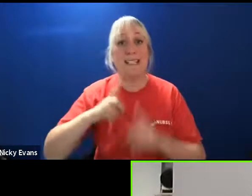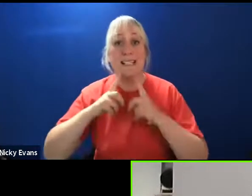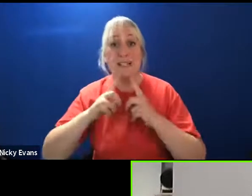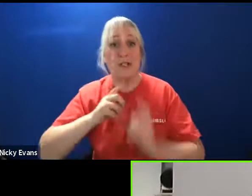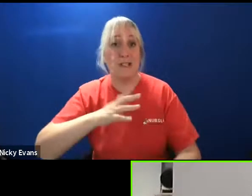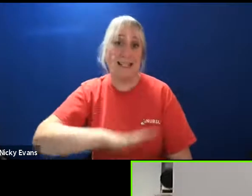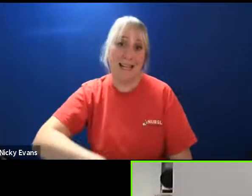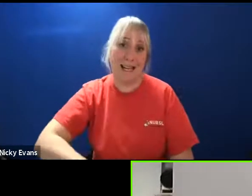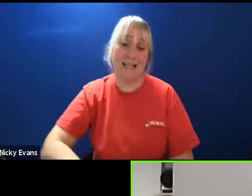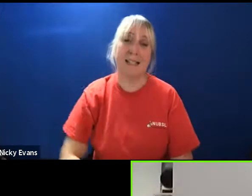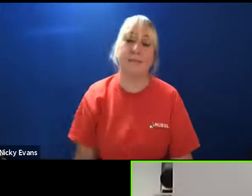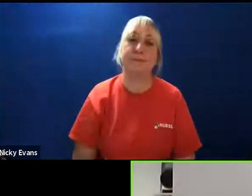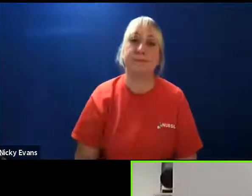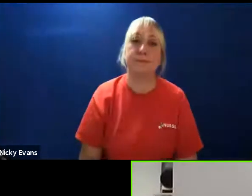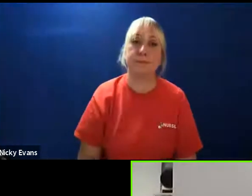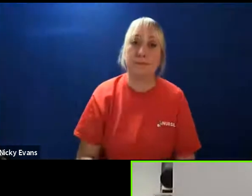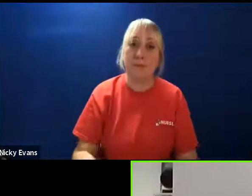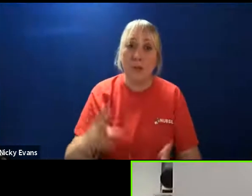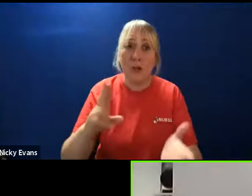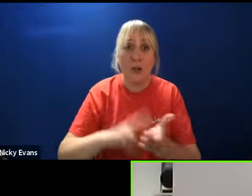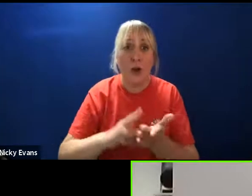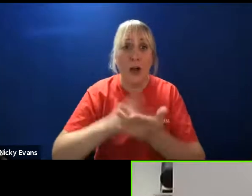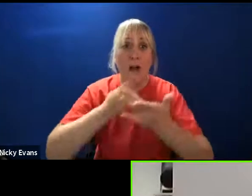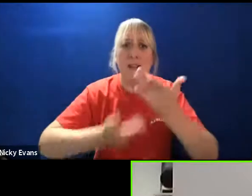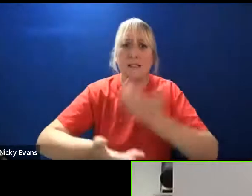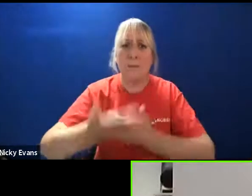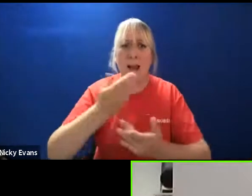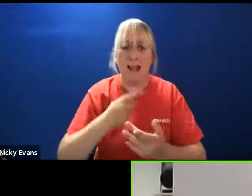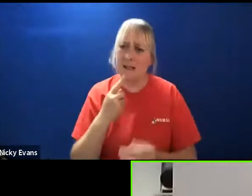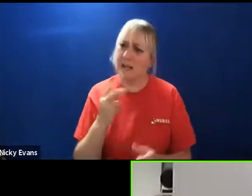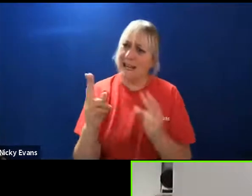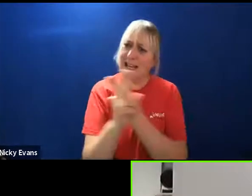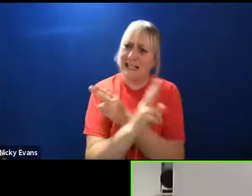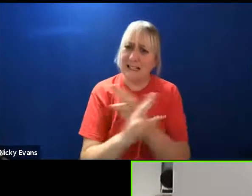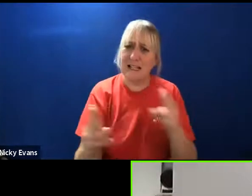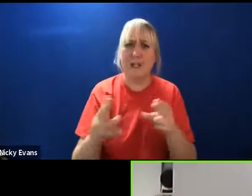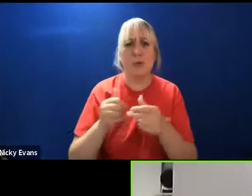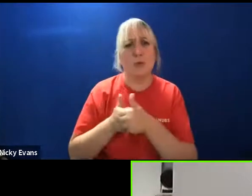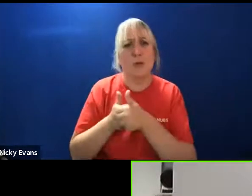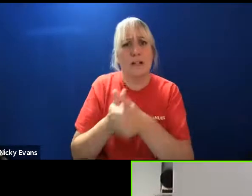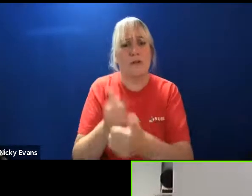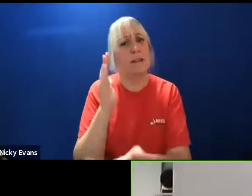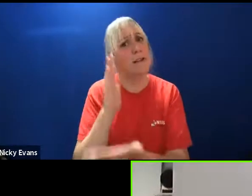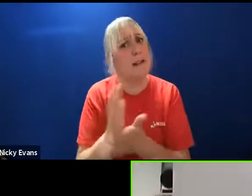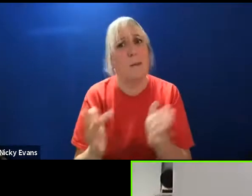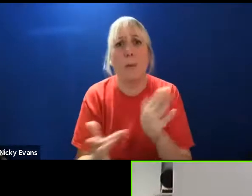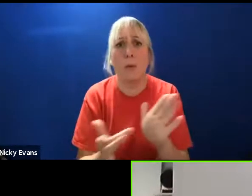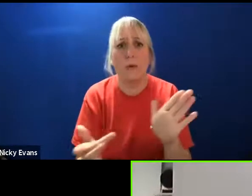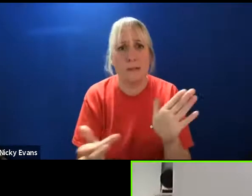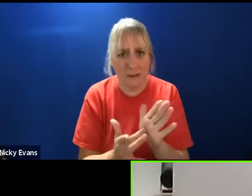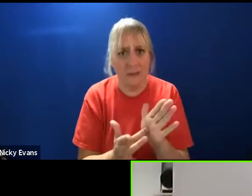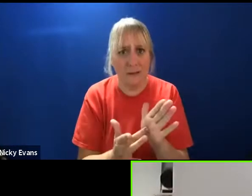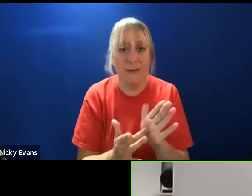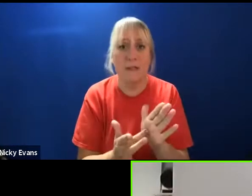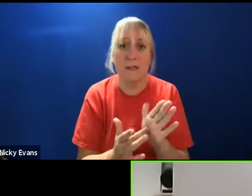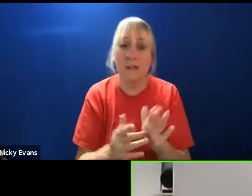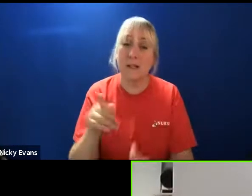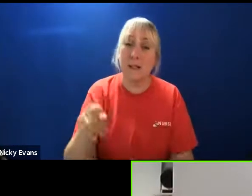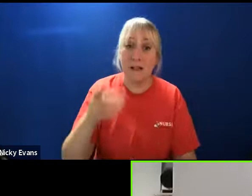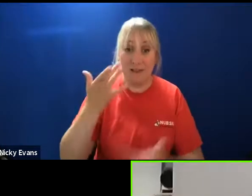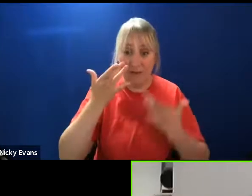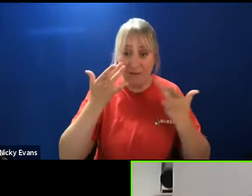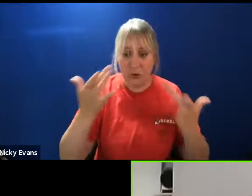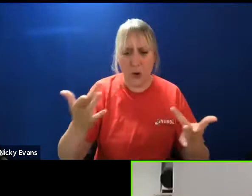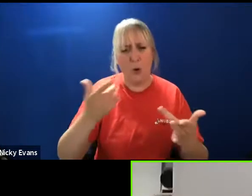hear from Niurka about the importance of international solidarity to her and to other Cubans. They've consistently shown compassion